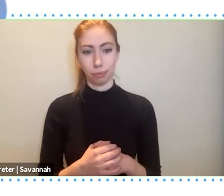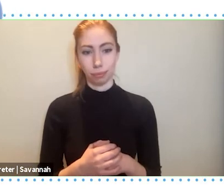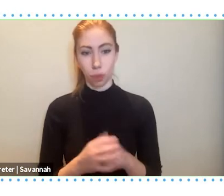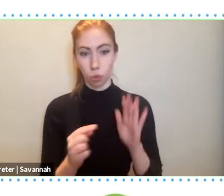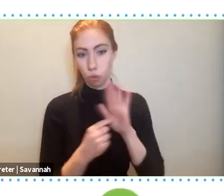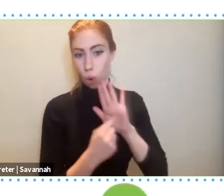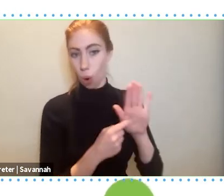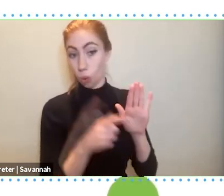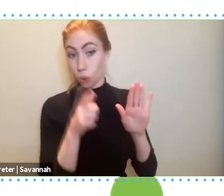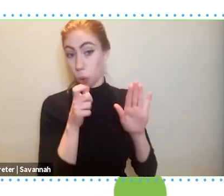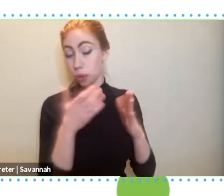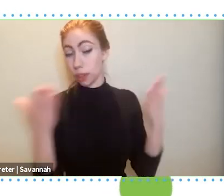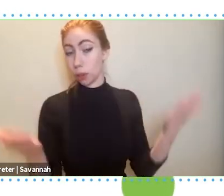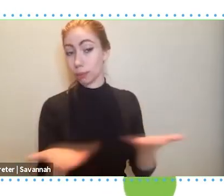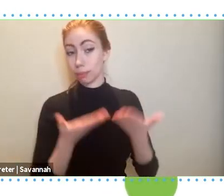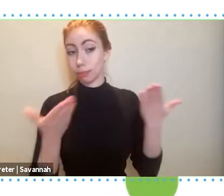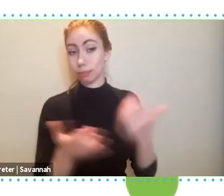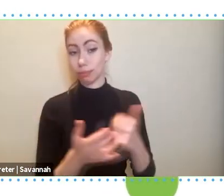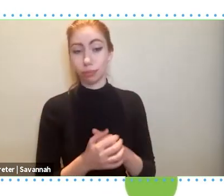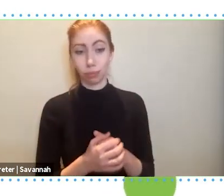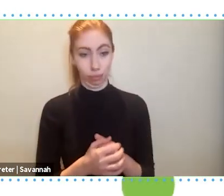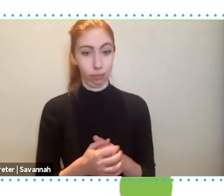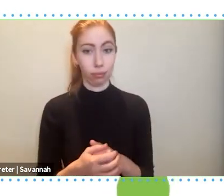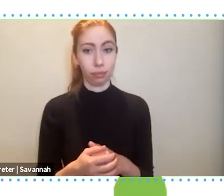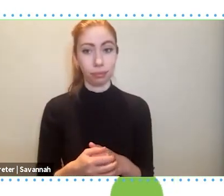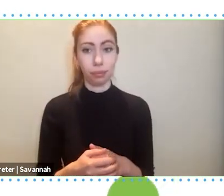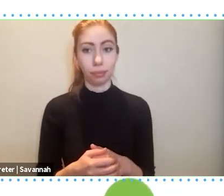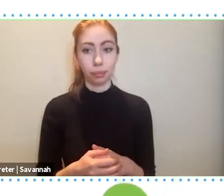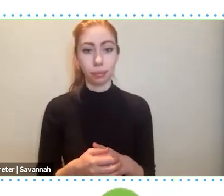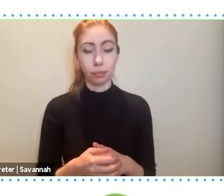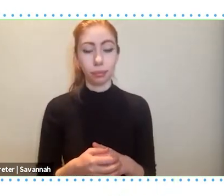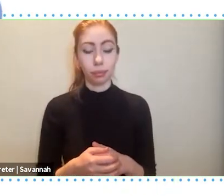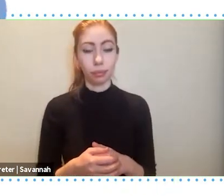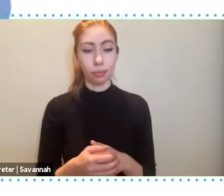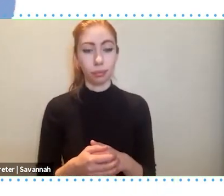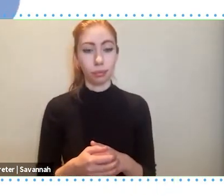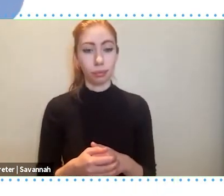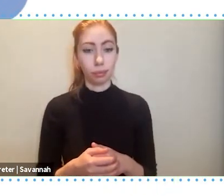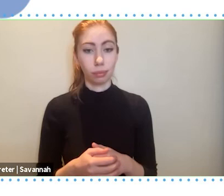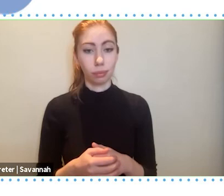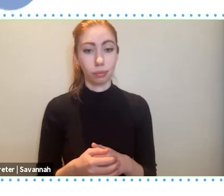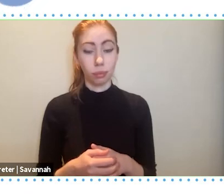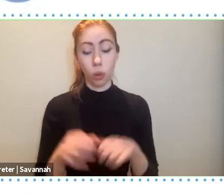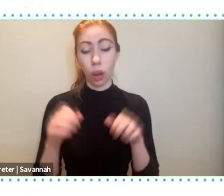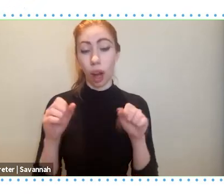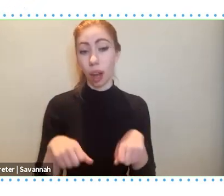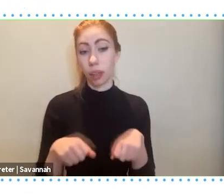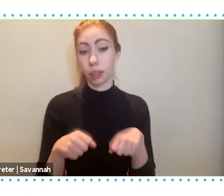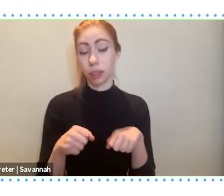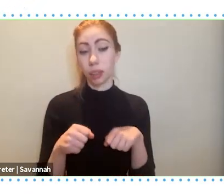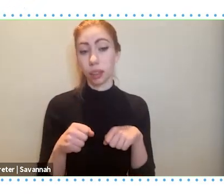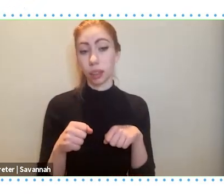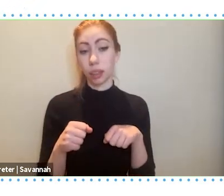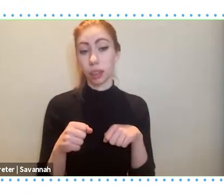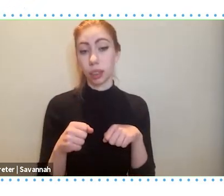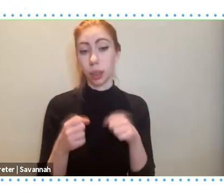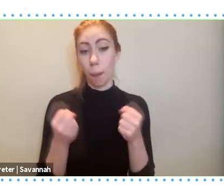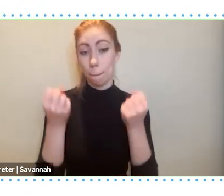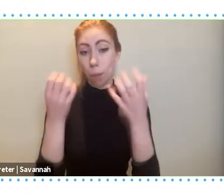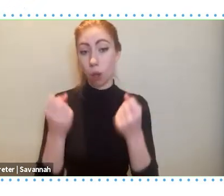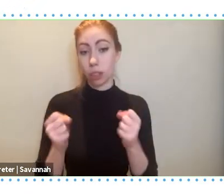room. And now folks could do multi-responses. So in a lot of cases, folks